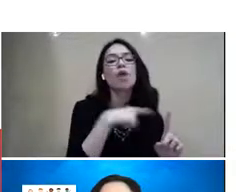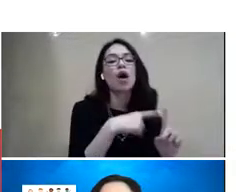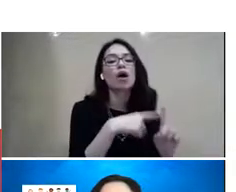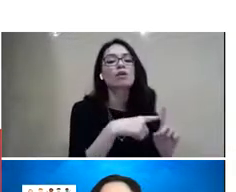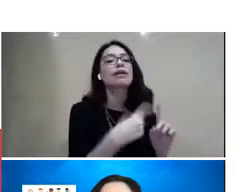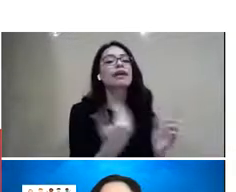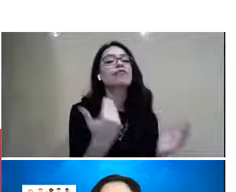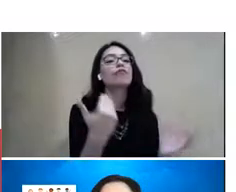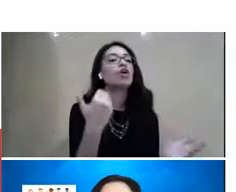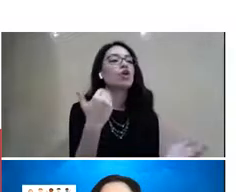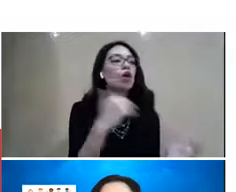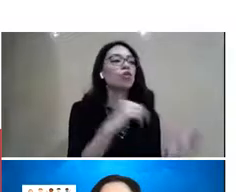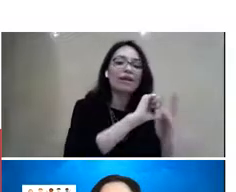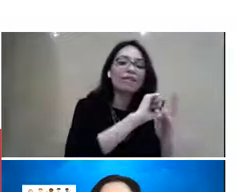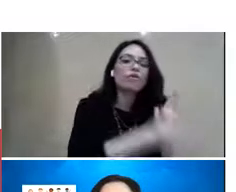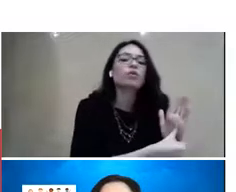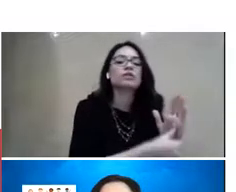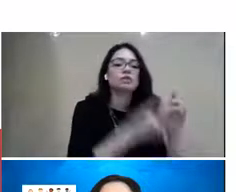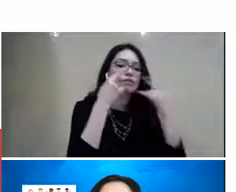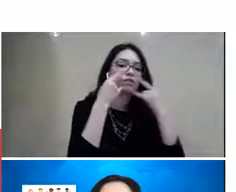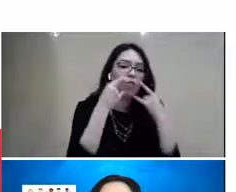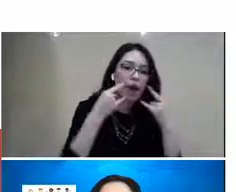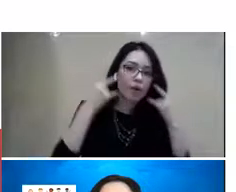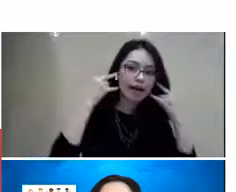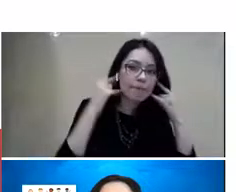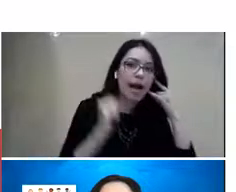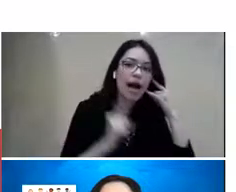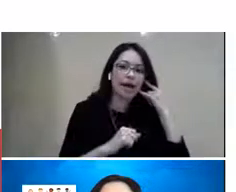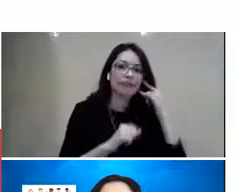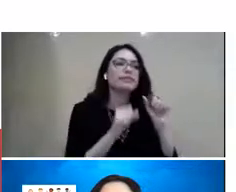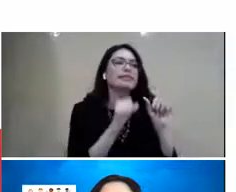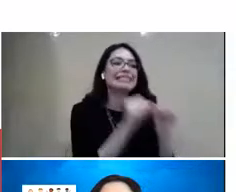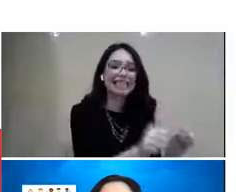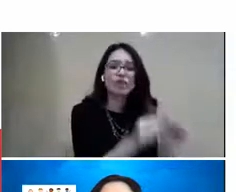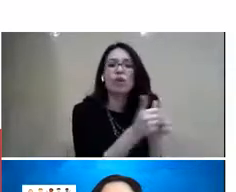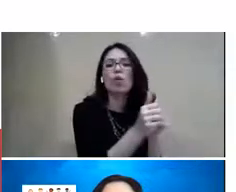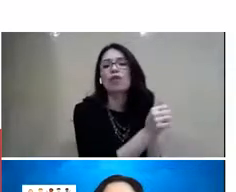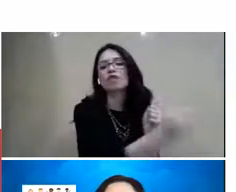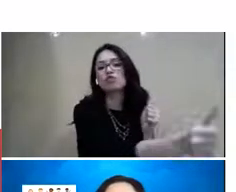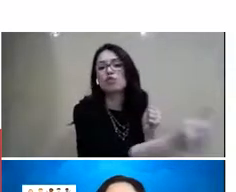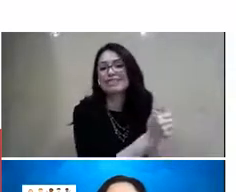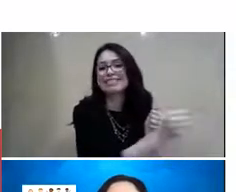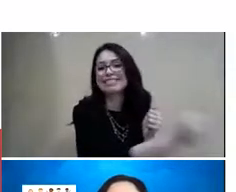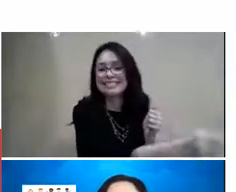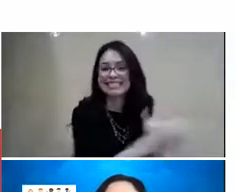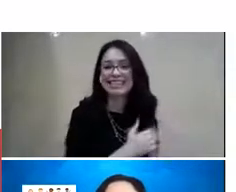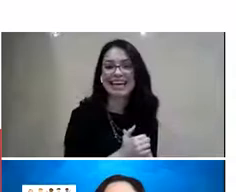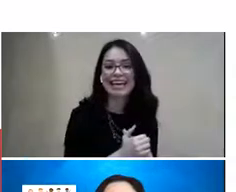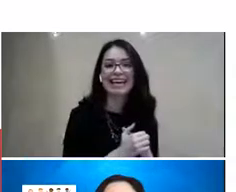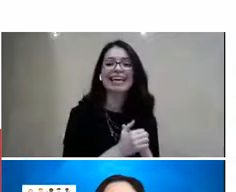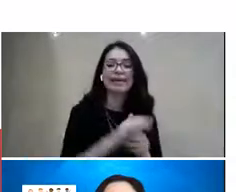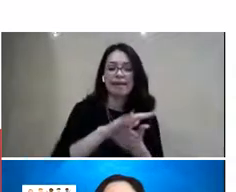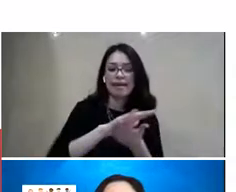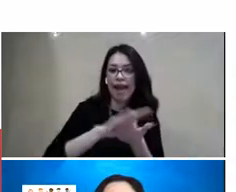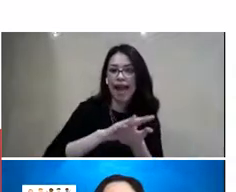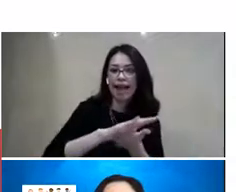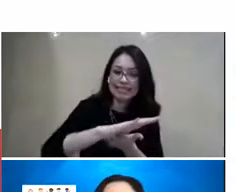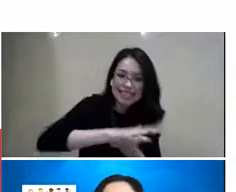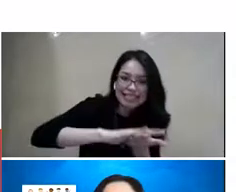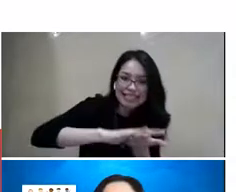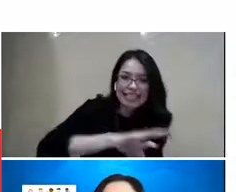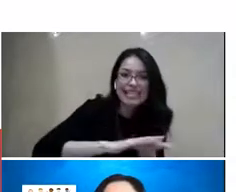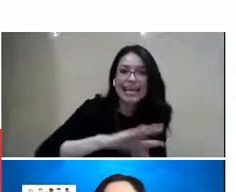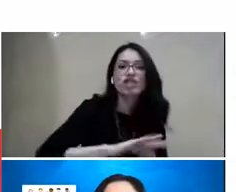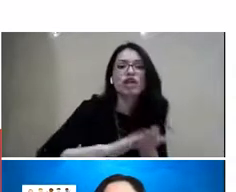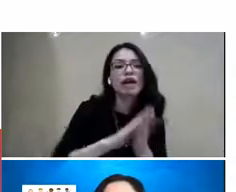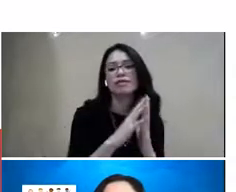behaviors, wearing a mask, social distancing, hand sanitization as frequently as possible. We have some hot